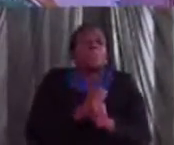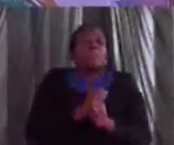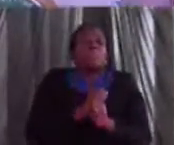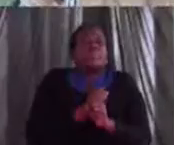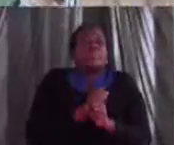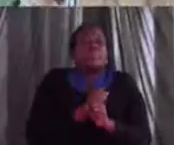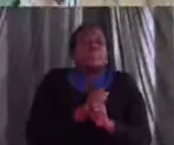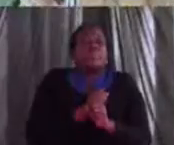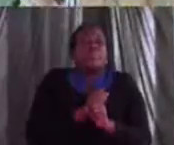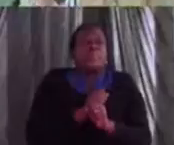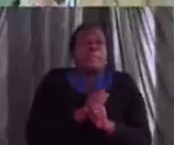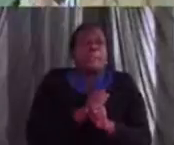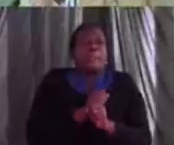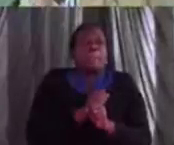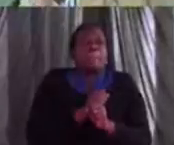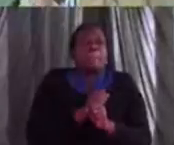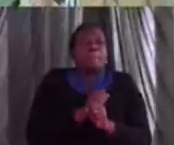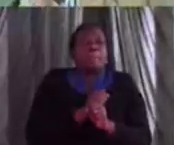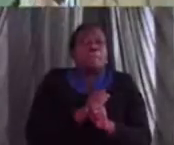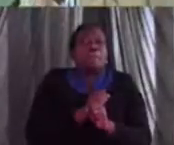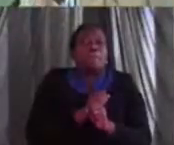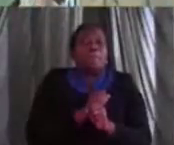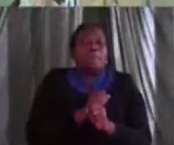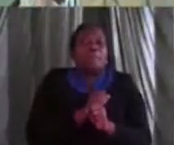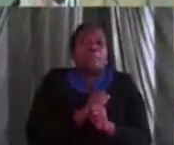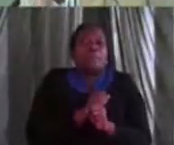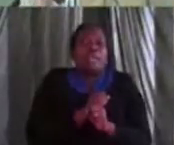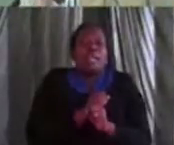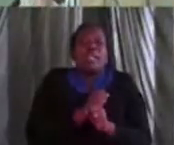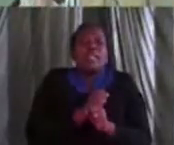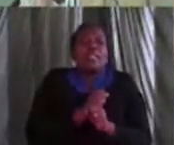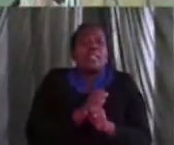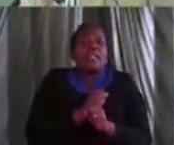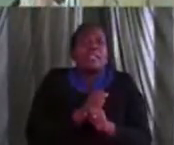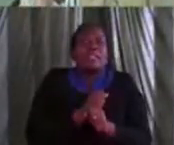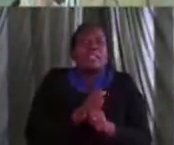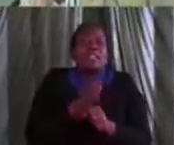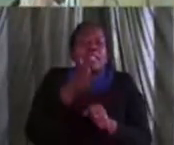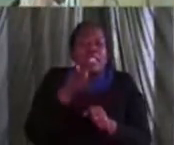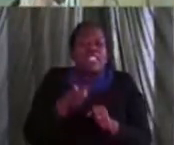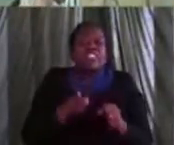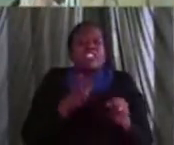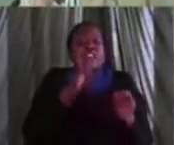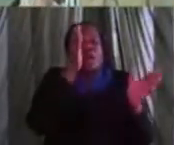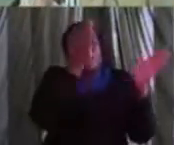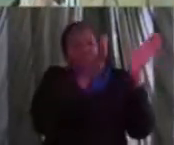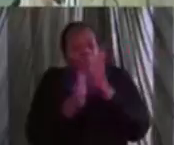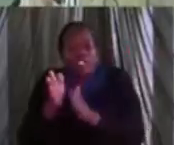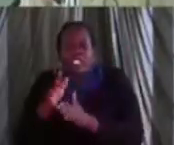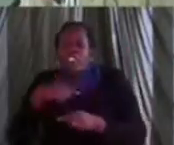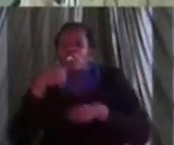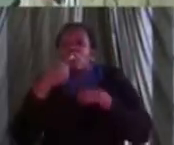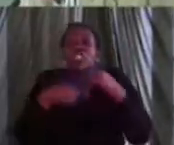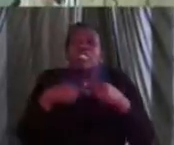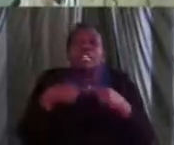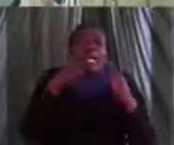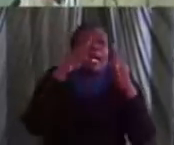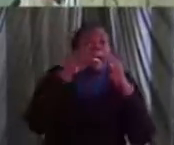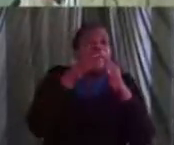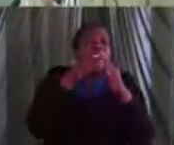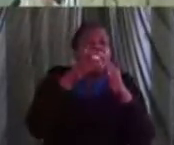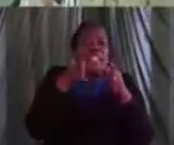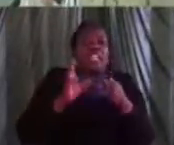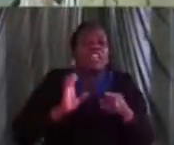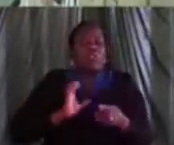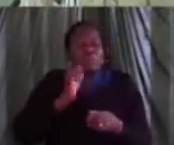Judge, like this is coming out of the vetting process, and this process continues until the commission makes a decision